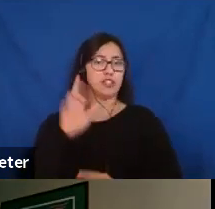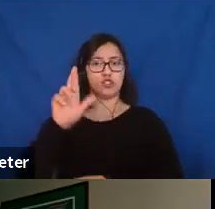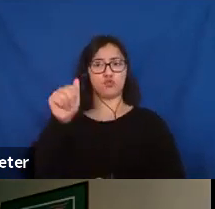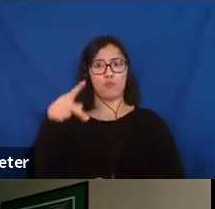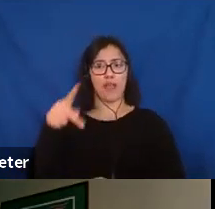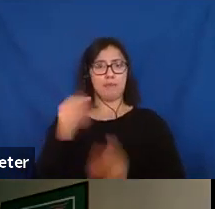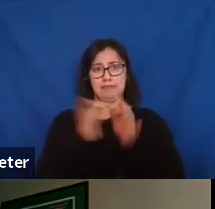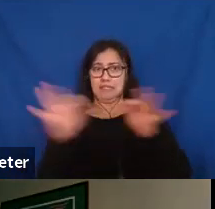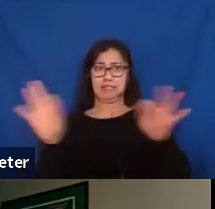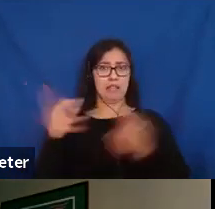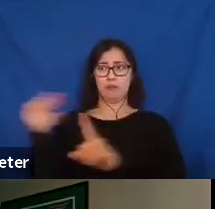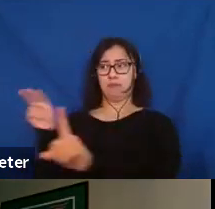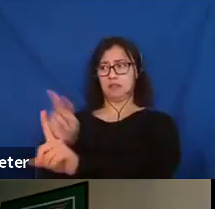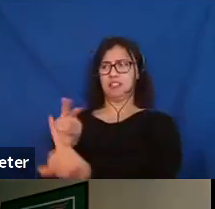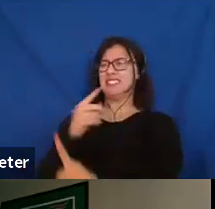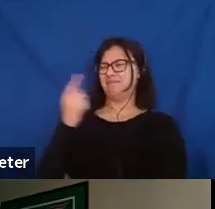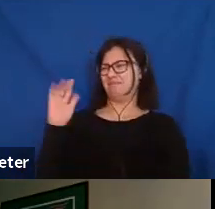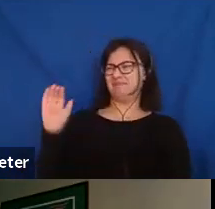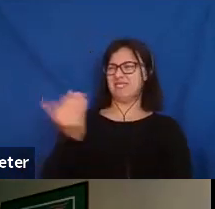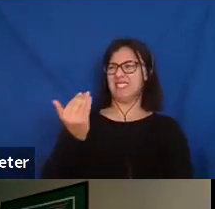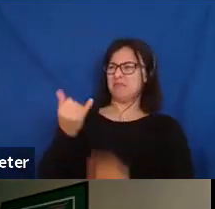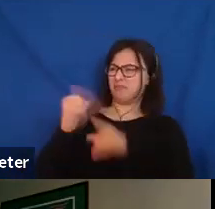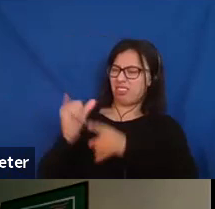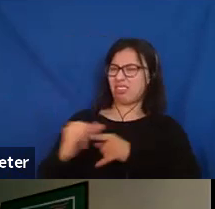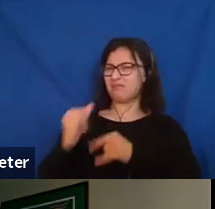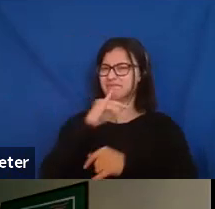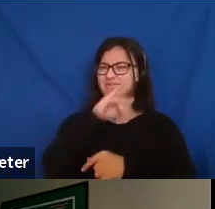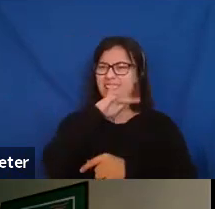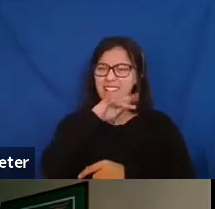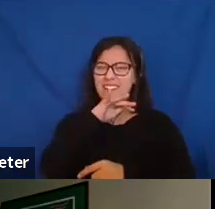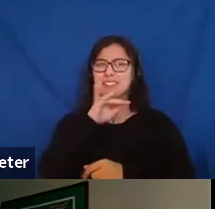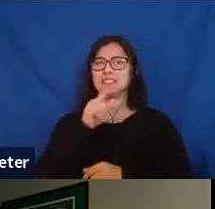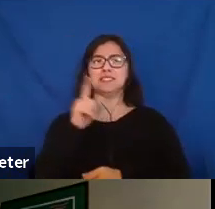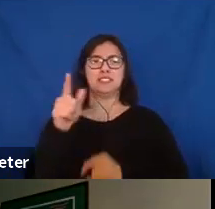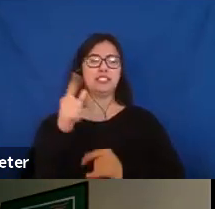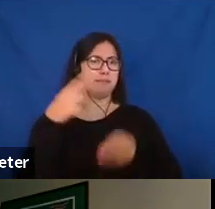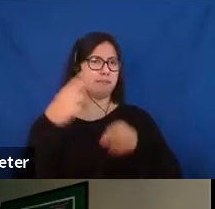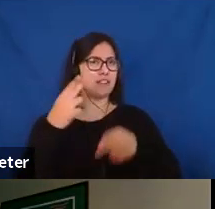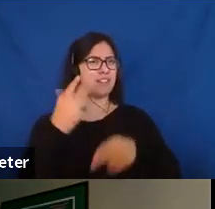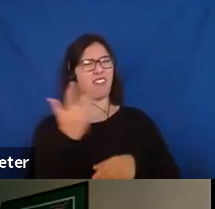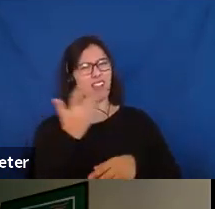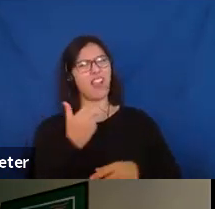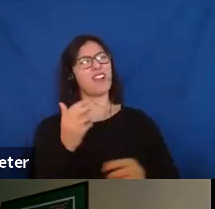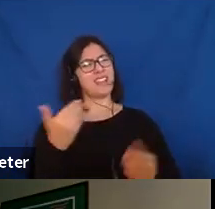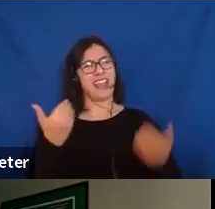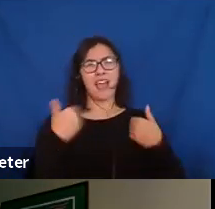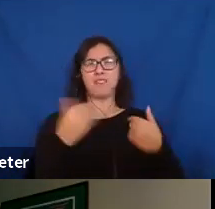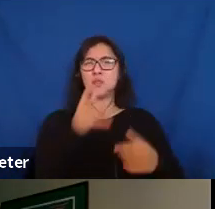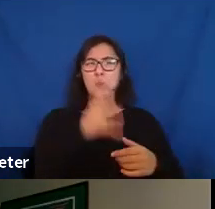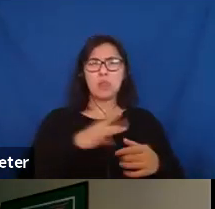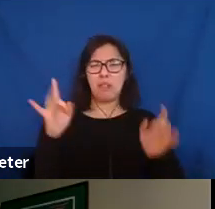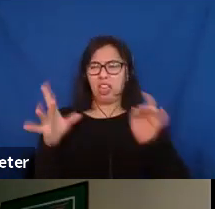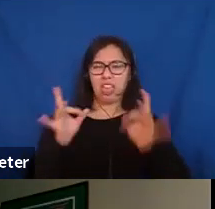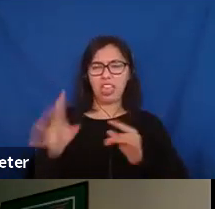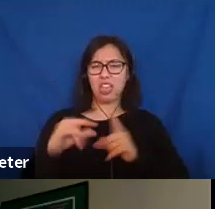if I'm catching the right person, she's the one who wanted the mentioned misogyny and vegan options. Yeah. So she's personalizing it for her. And she's trying